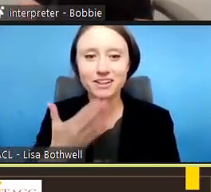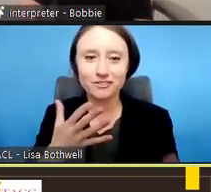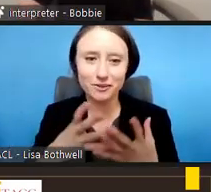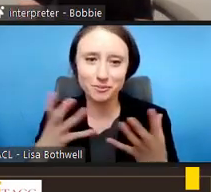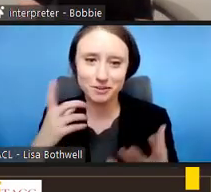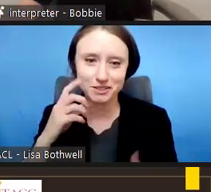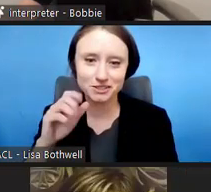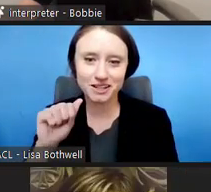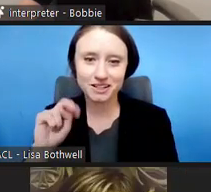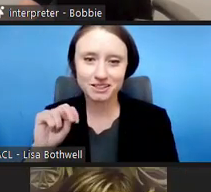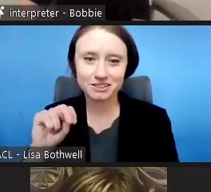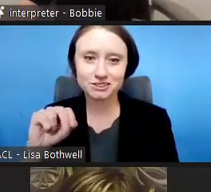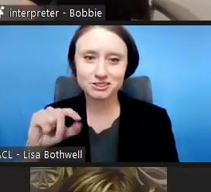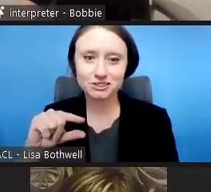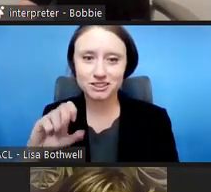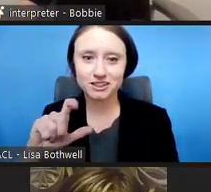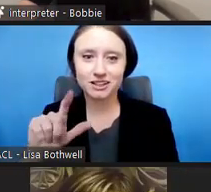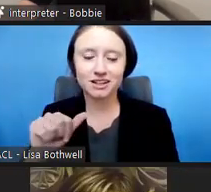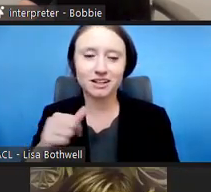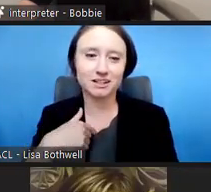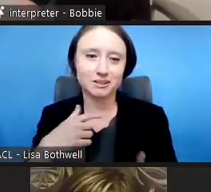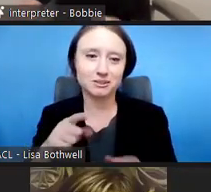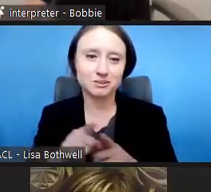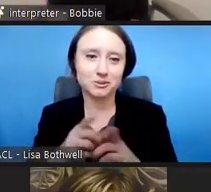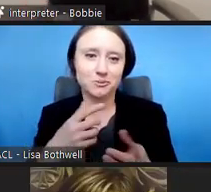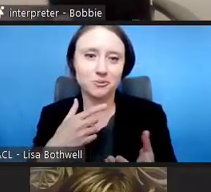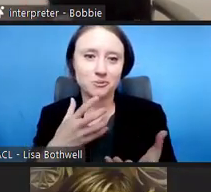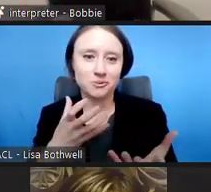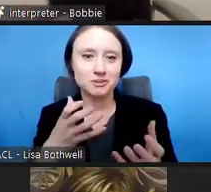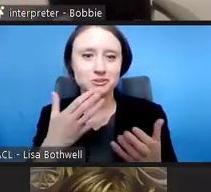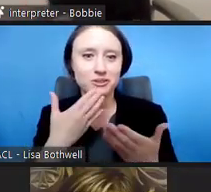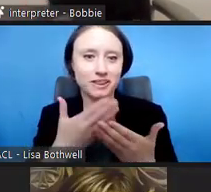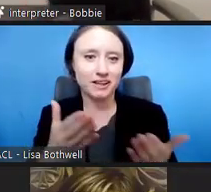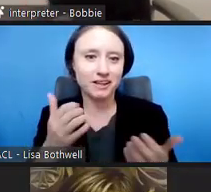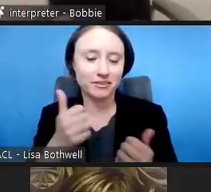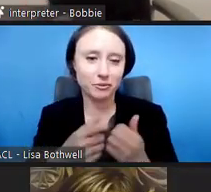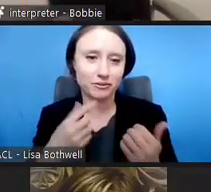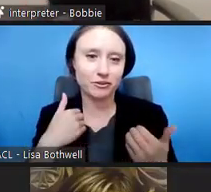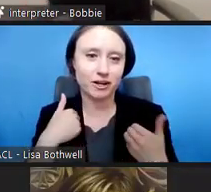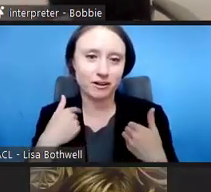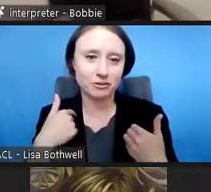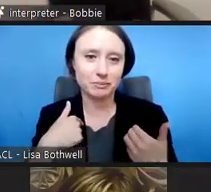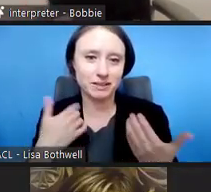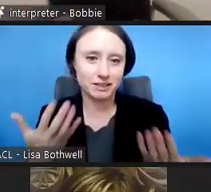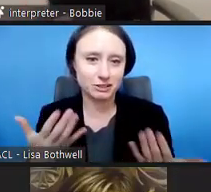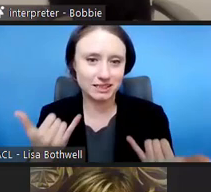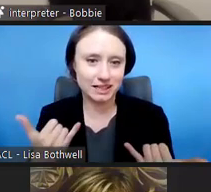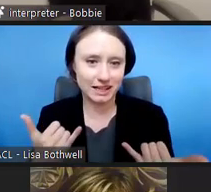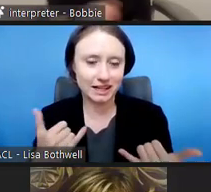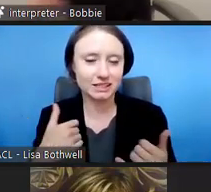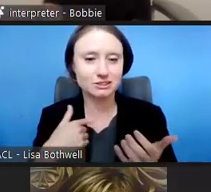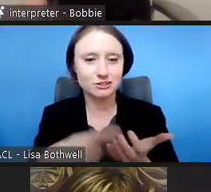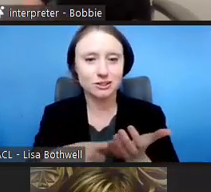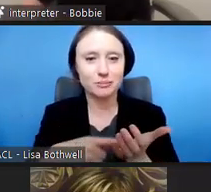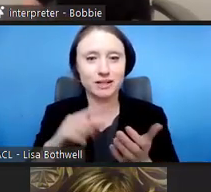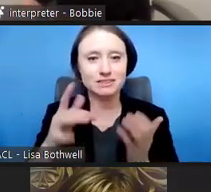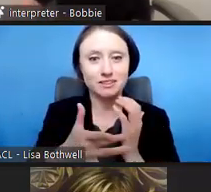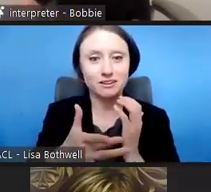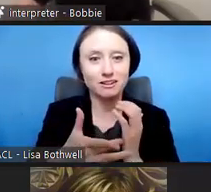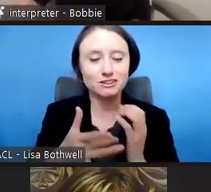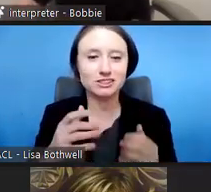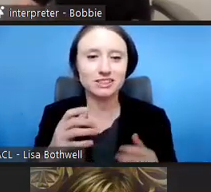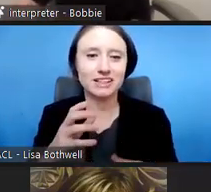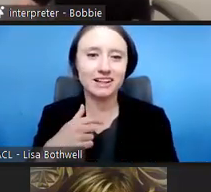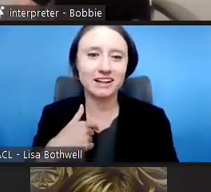Good afternoon. This is Lisa Bothwell. Thank you so much, Angela. And I'd also like to thank everyone for having me here